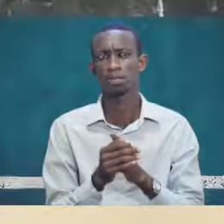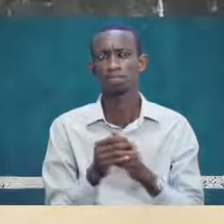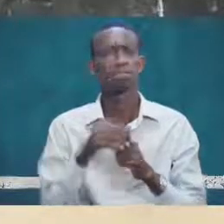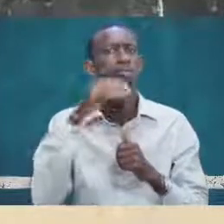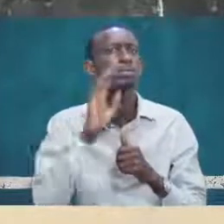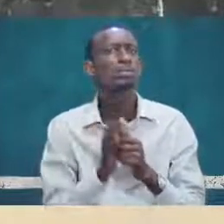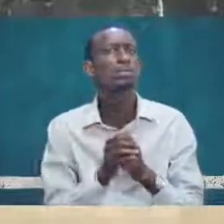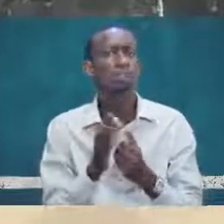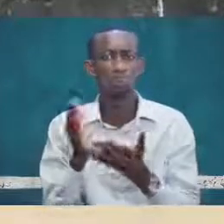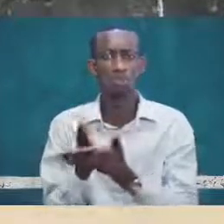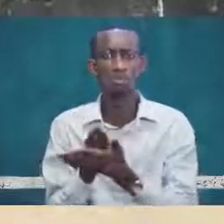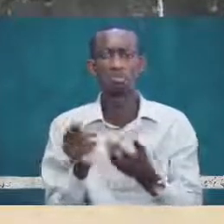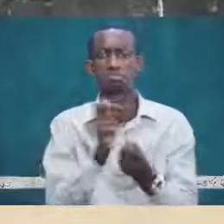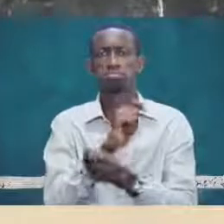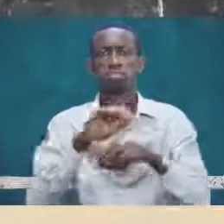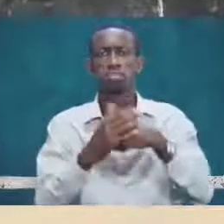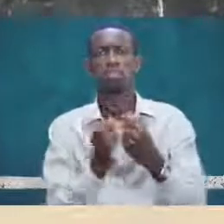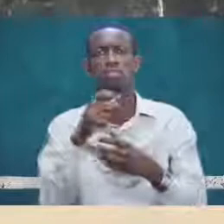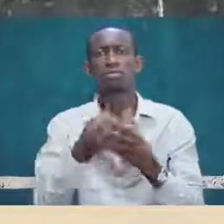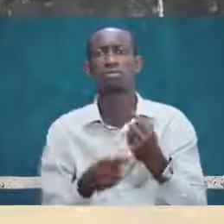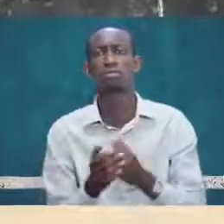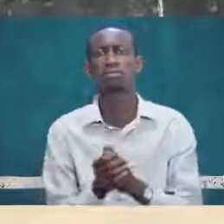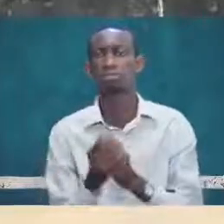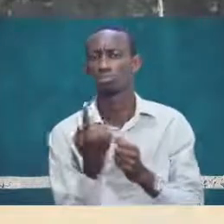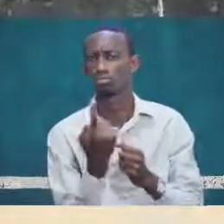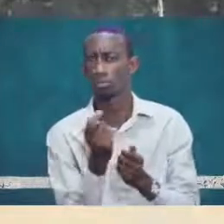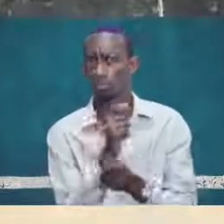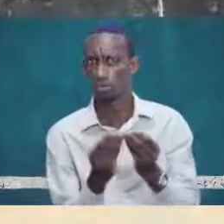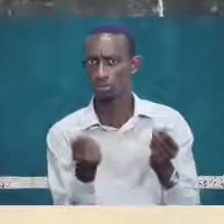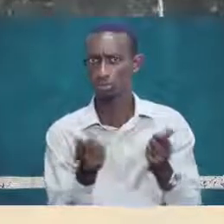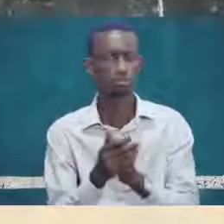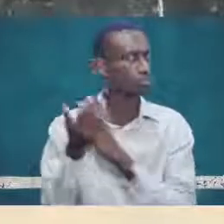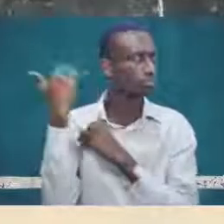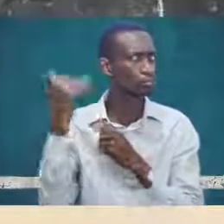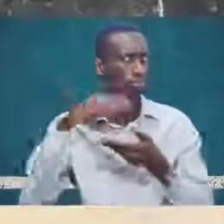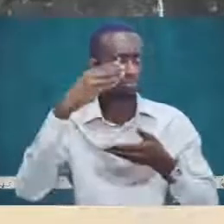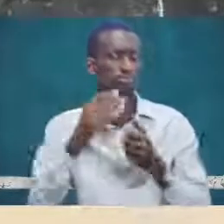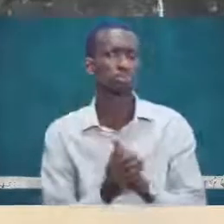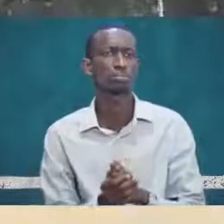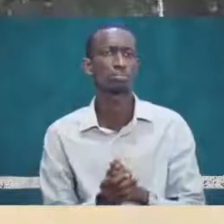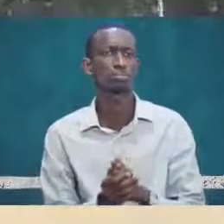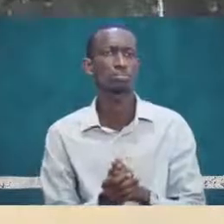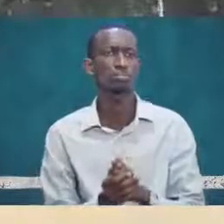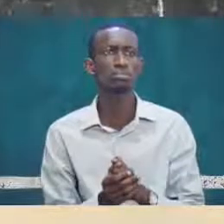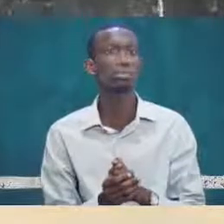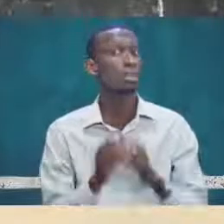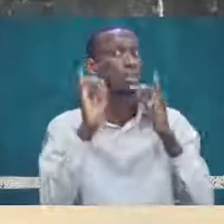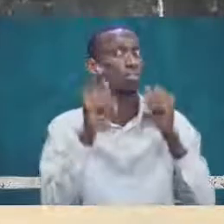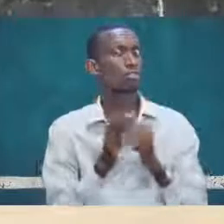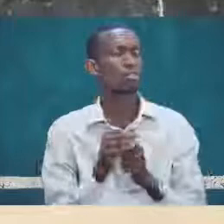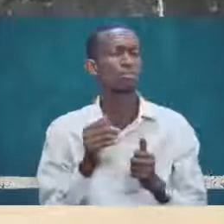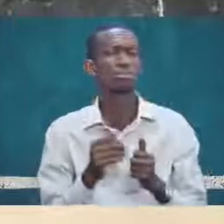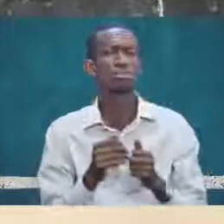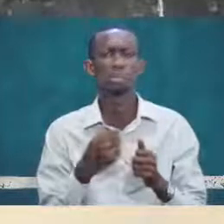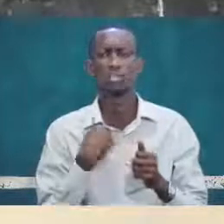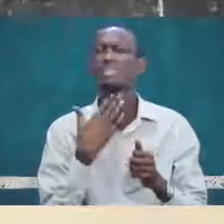particles of the copper were formed into the solution in the previous lesson. And if I